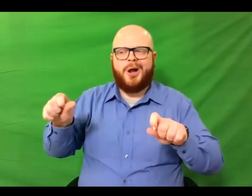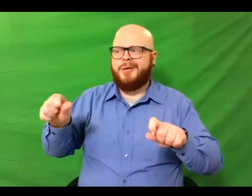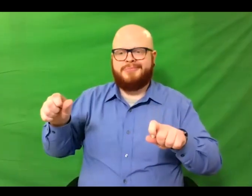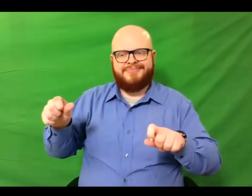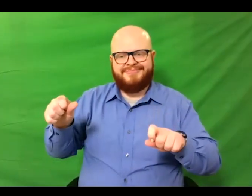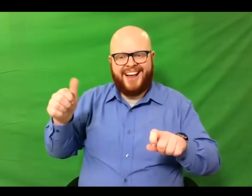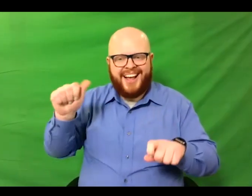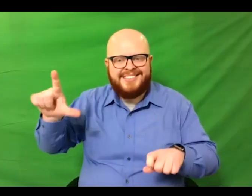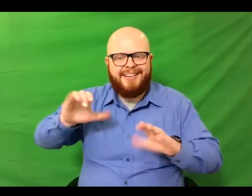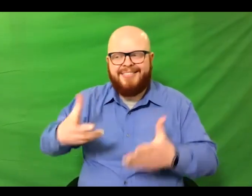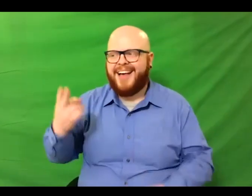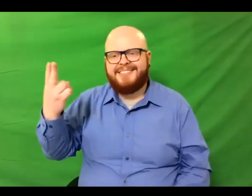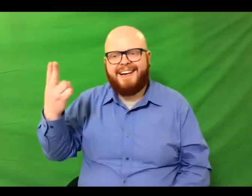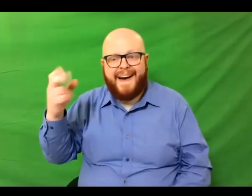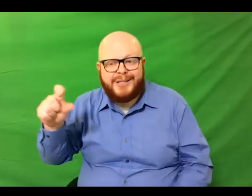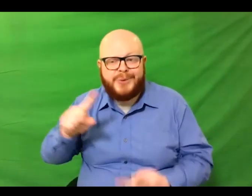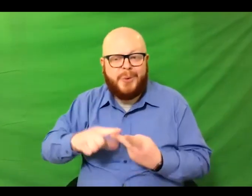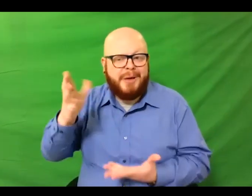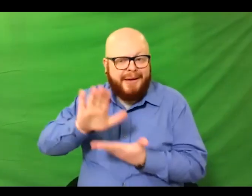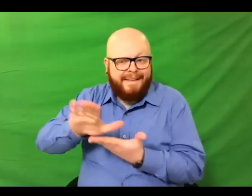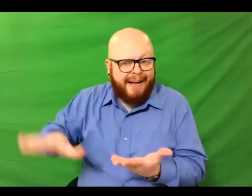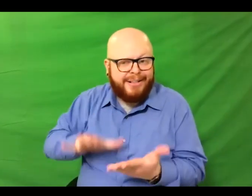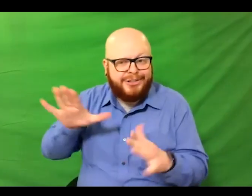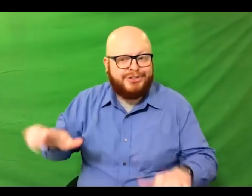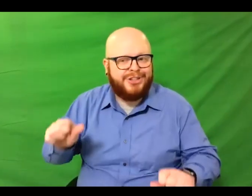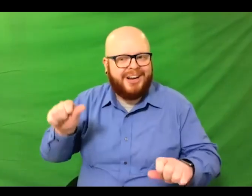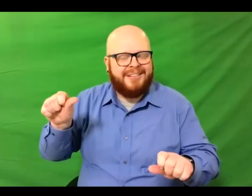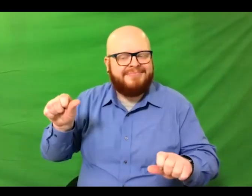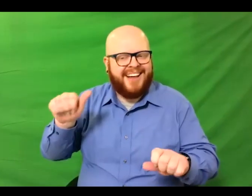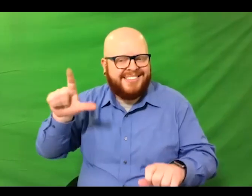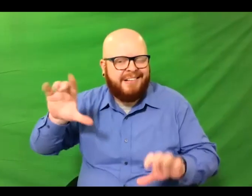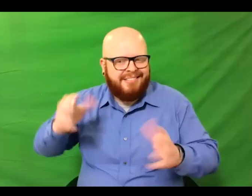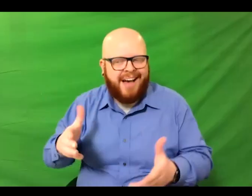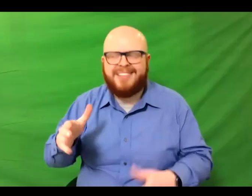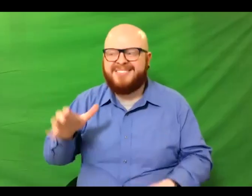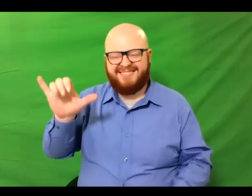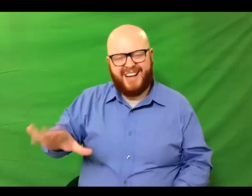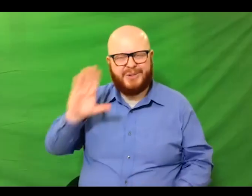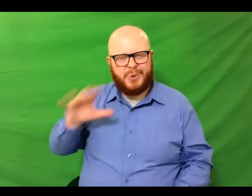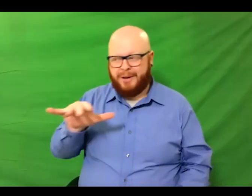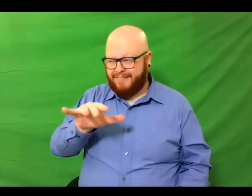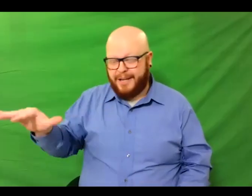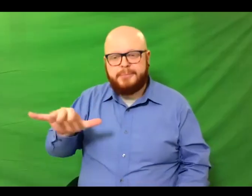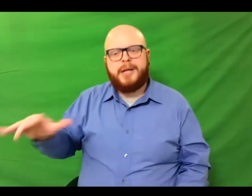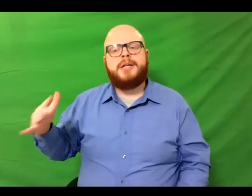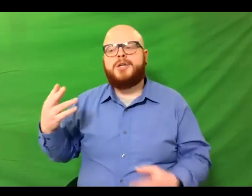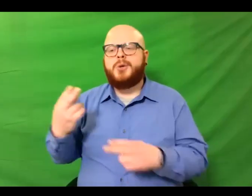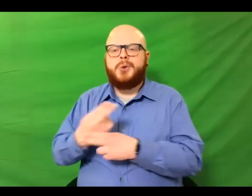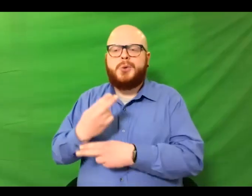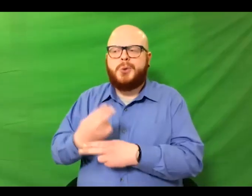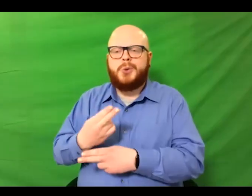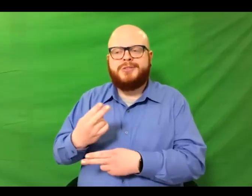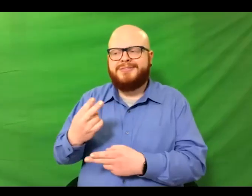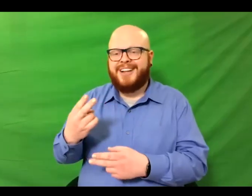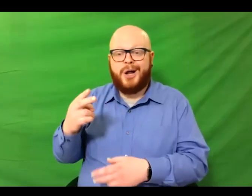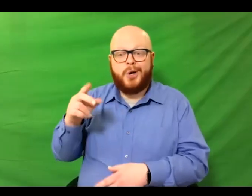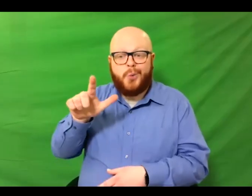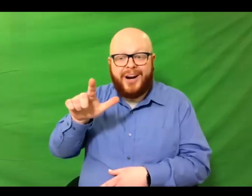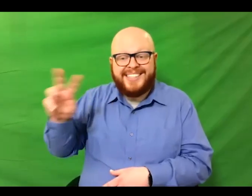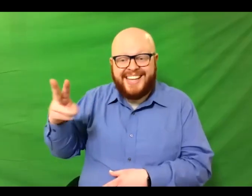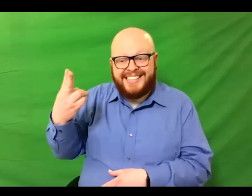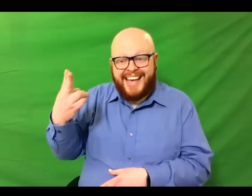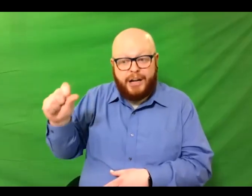fingerspelling, and that's when you're using your hand in the manual alphabet, which is 26 hand shapes, to spell a word. All right, so if I